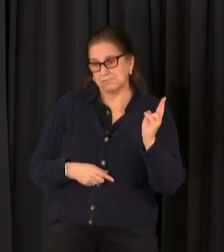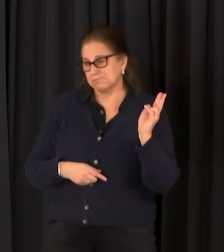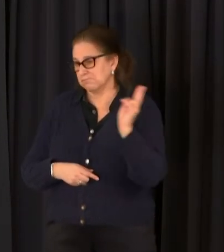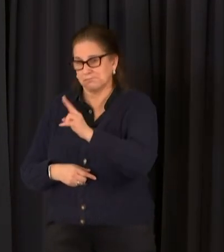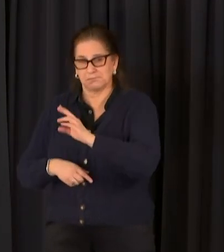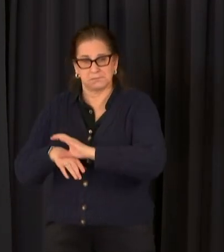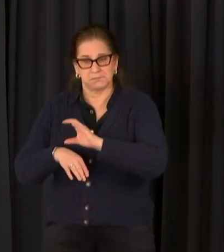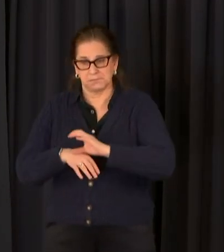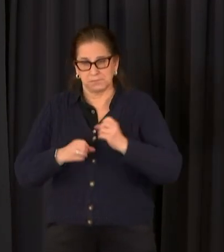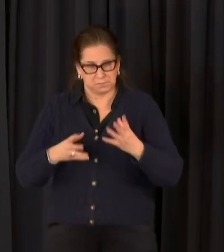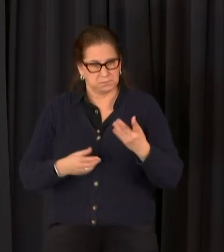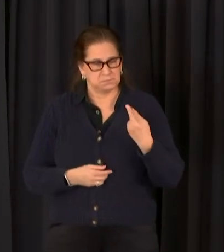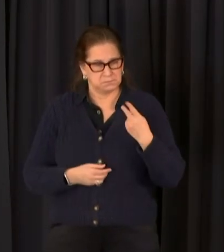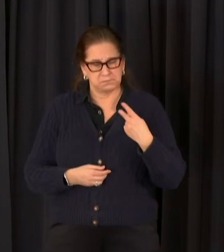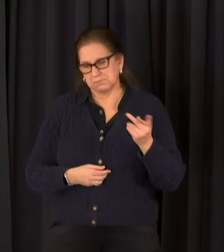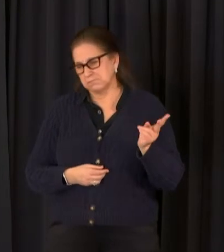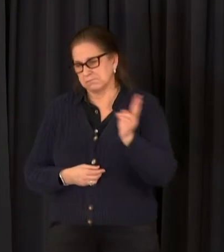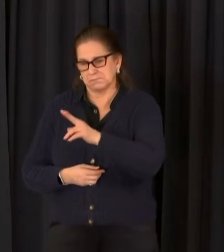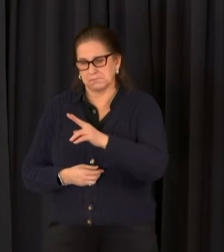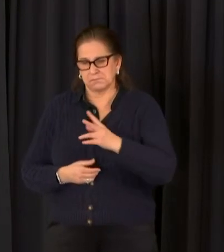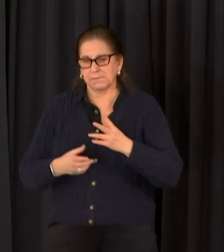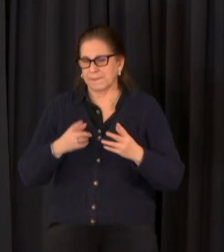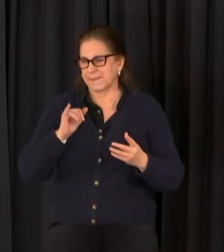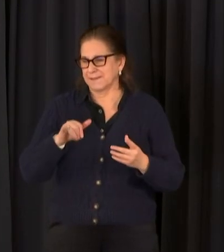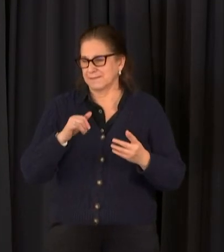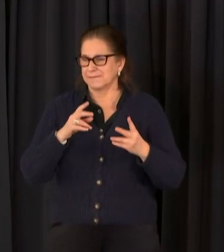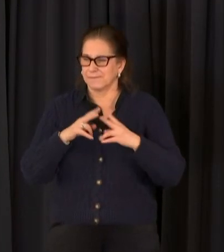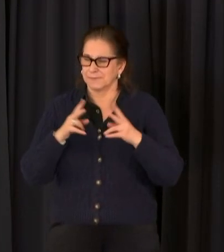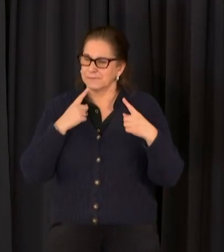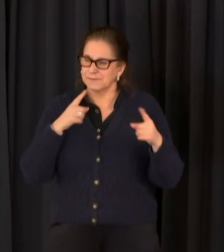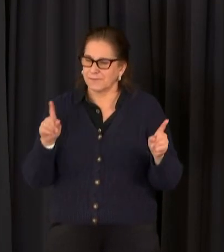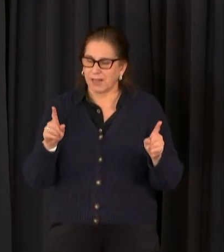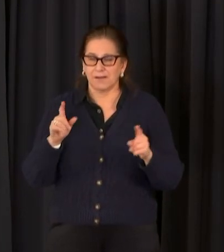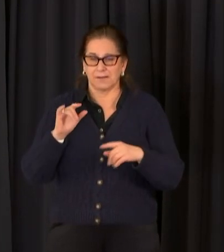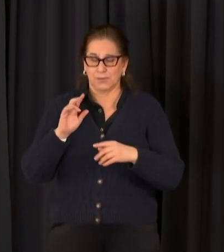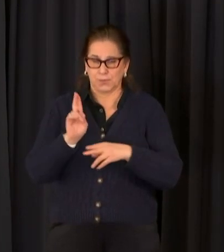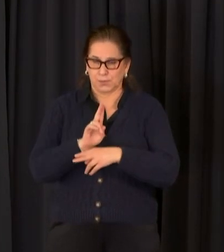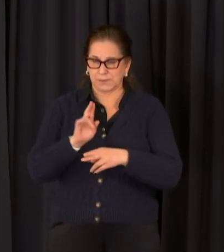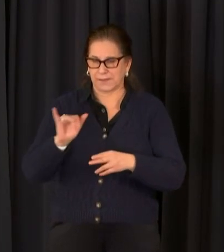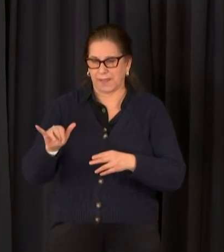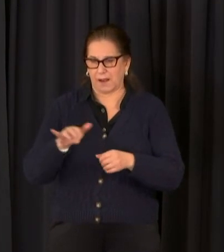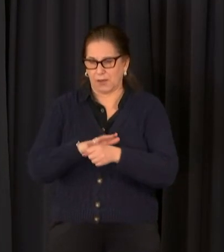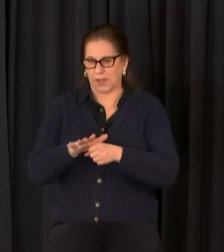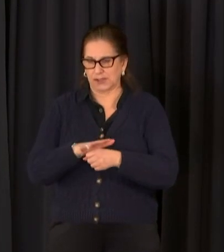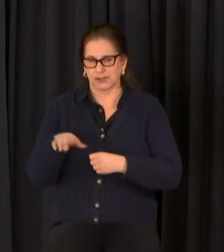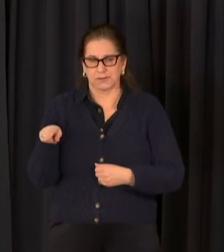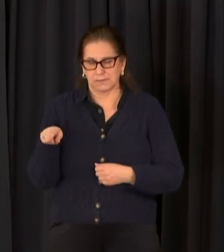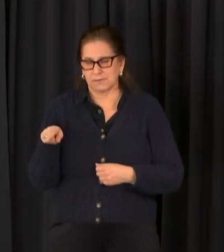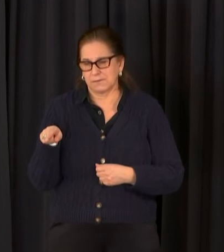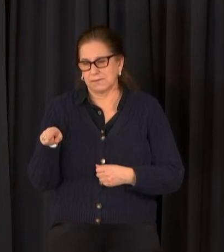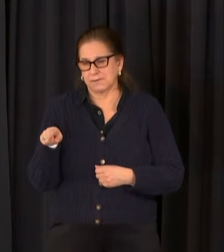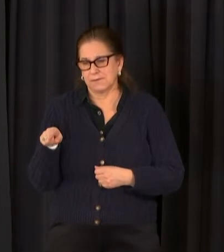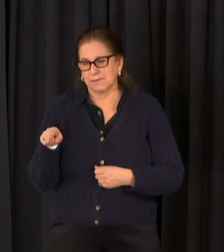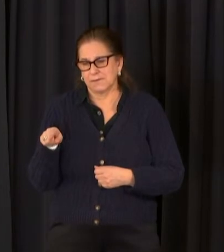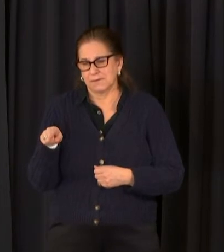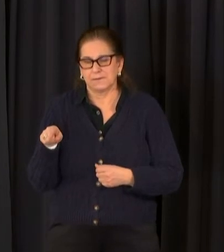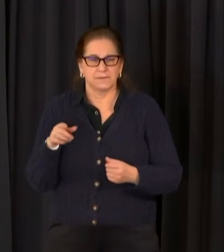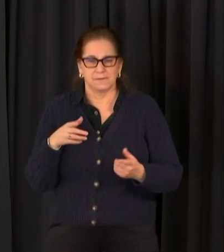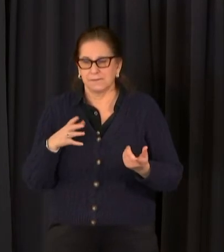to. And so we wanted to pilot this with a faith-based partner who has told us that they